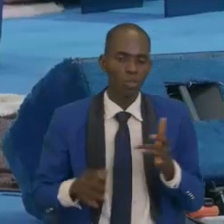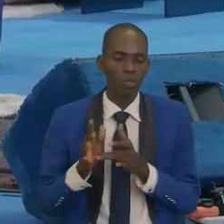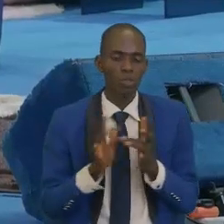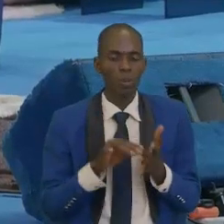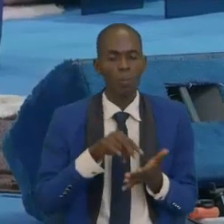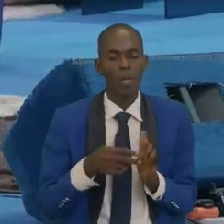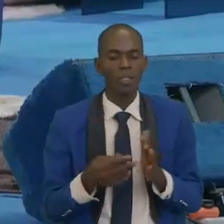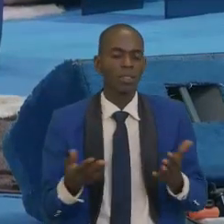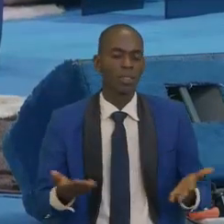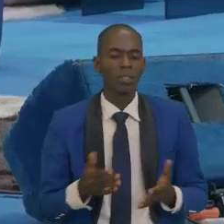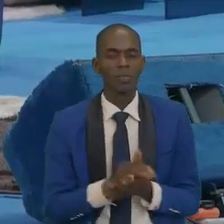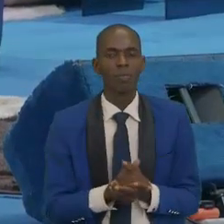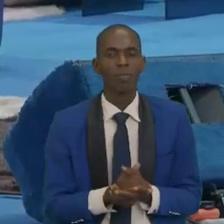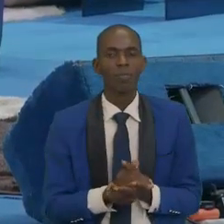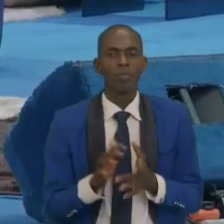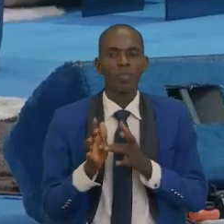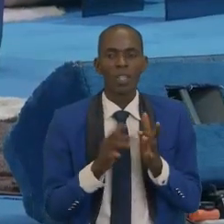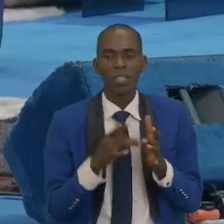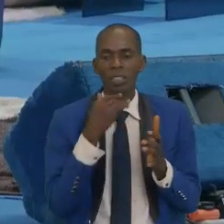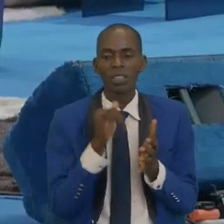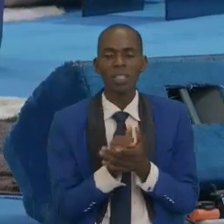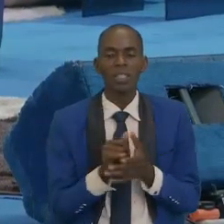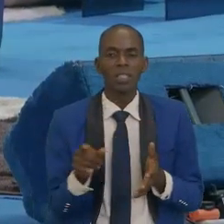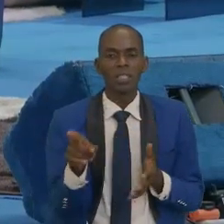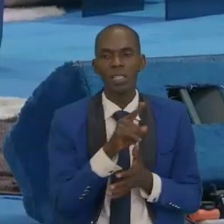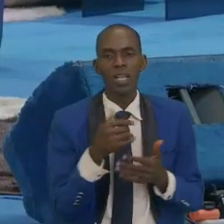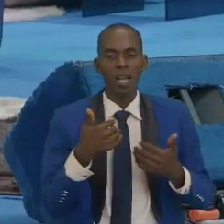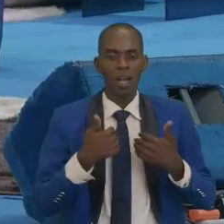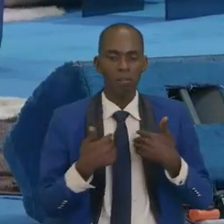He said, they have closed their eyes,